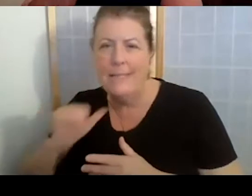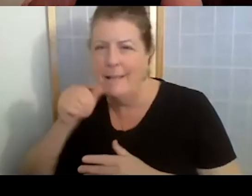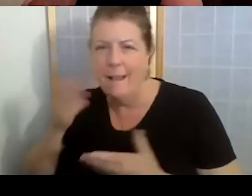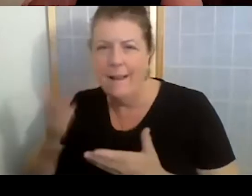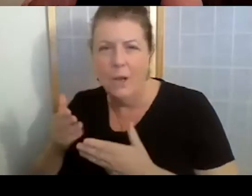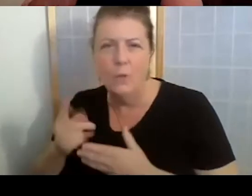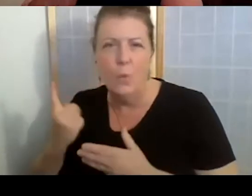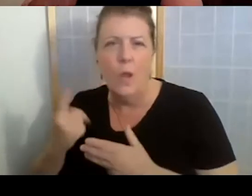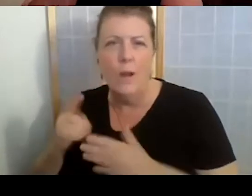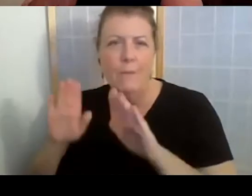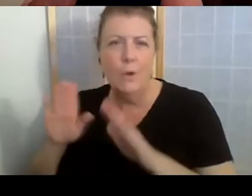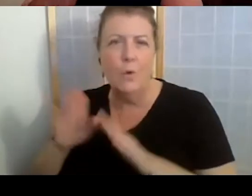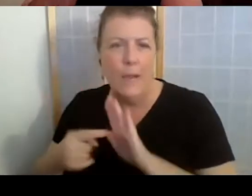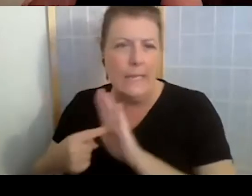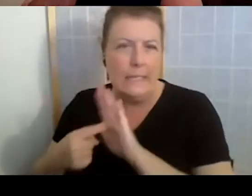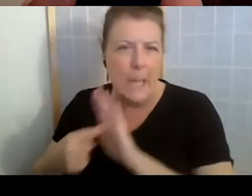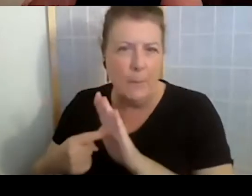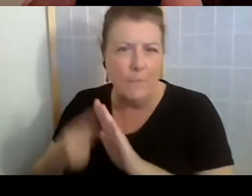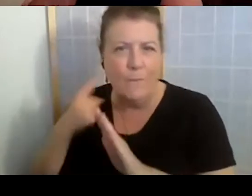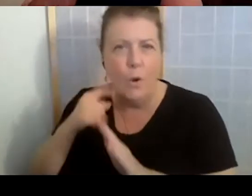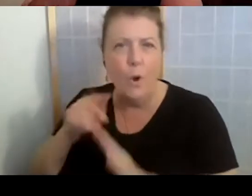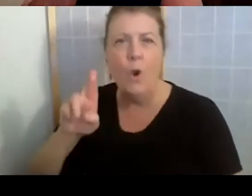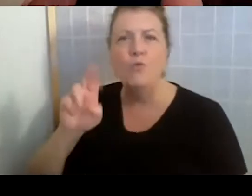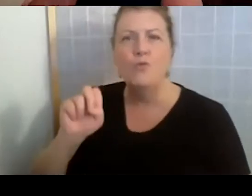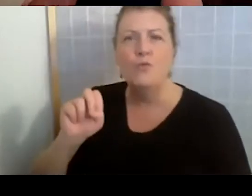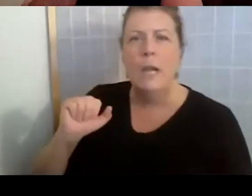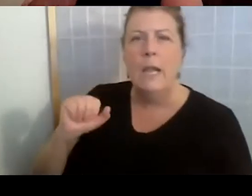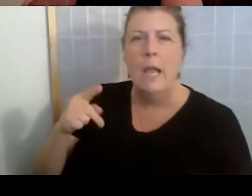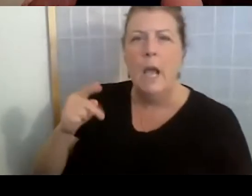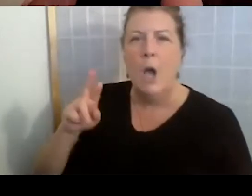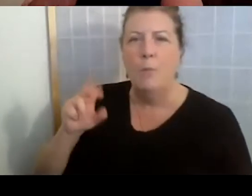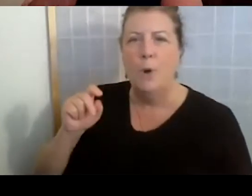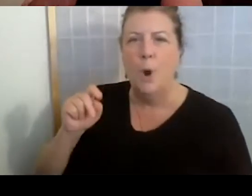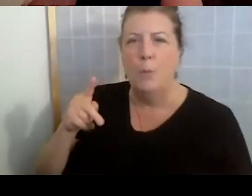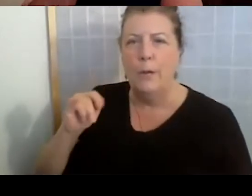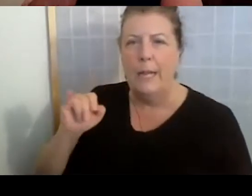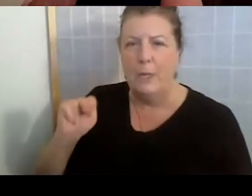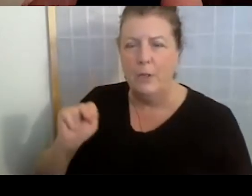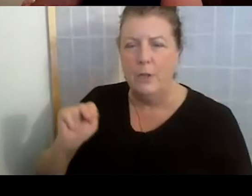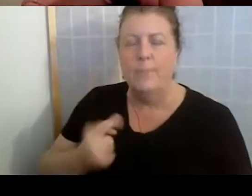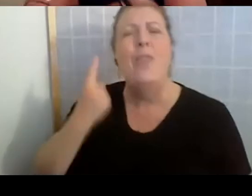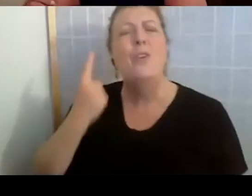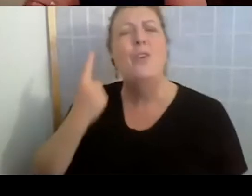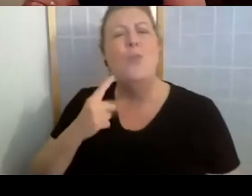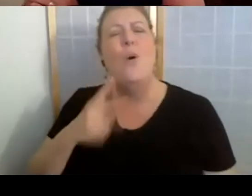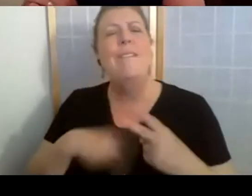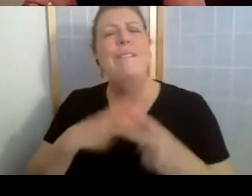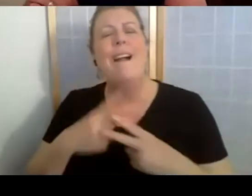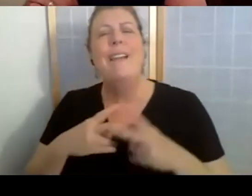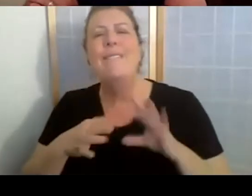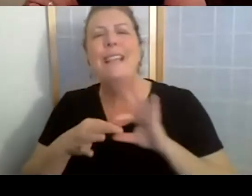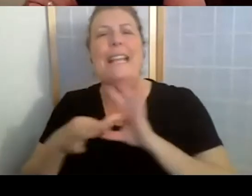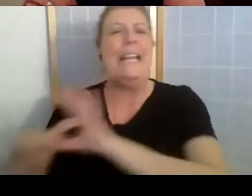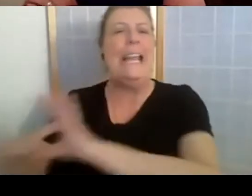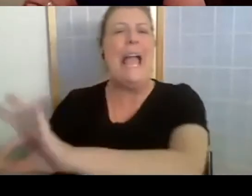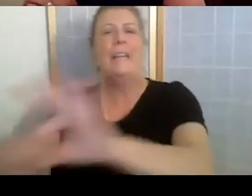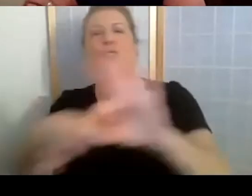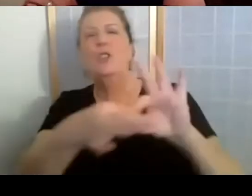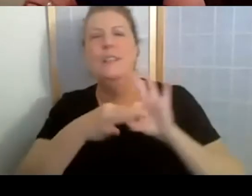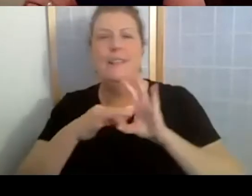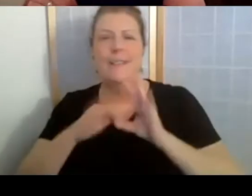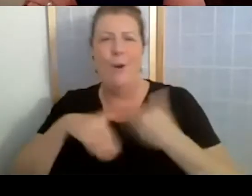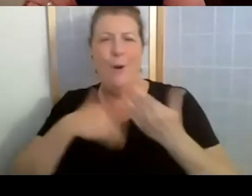that reappropriation. There's a sort of a connective tissue amongst all everything that's represented here on the panel today.